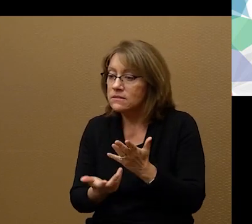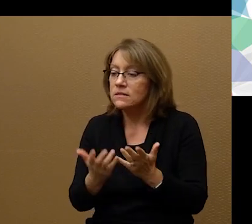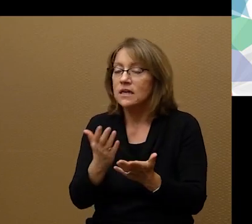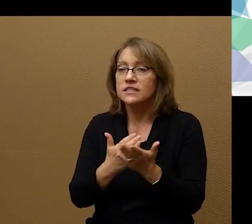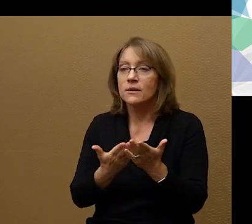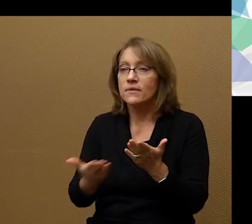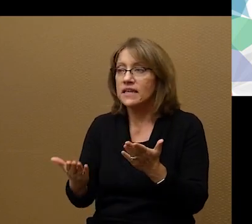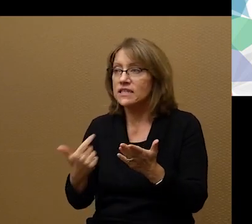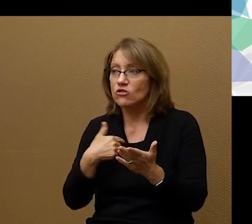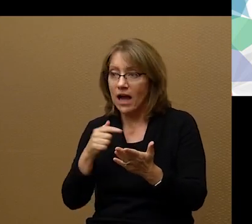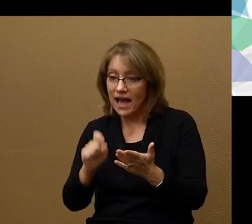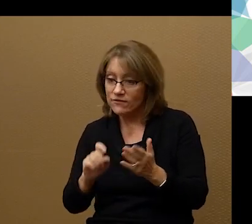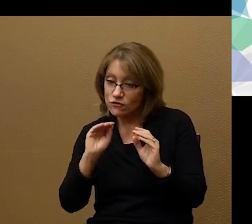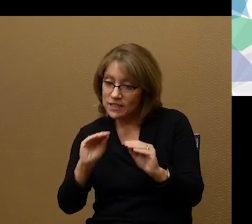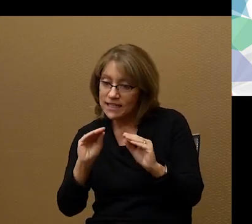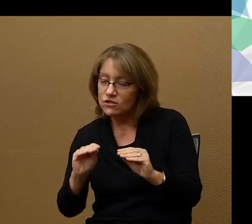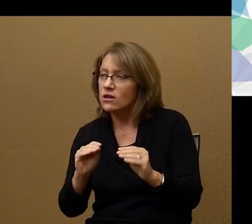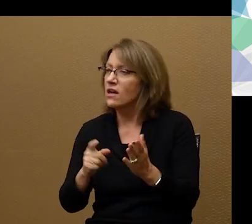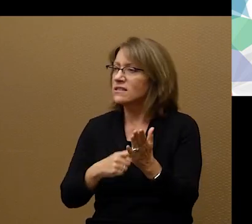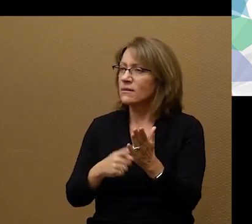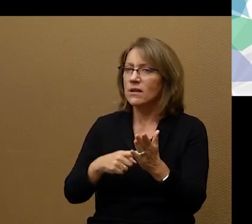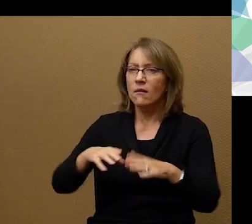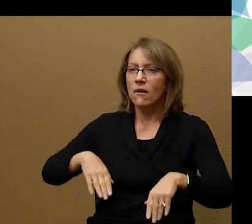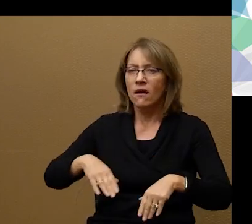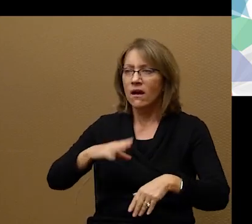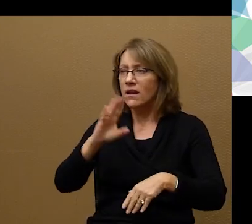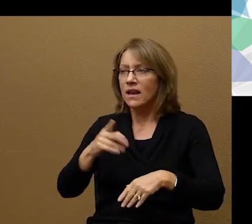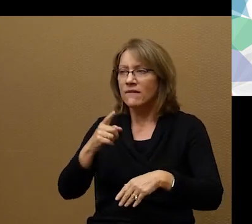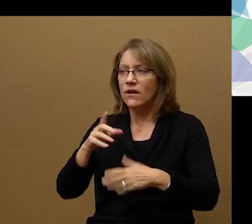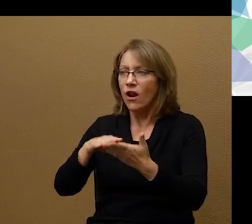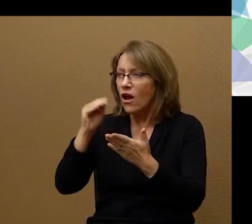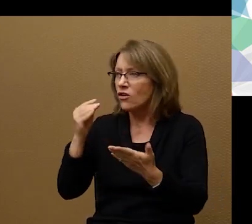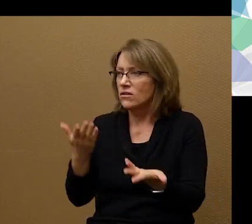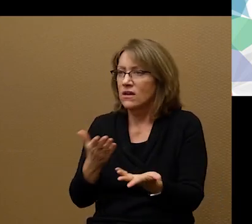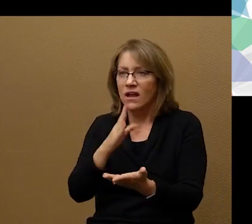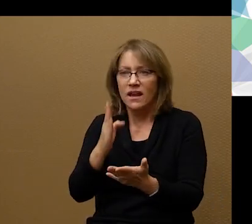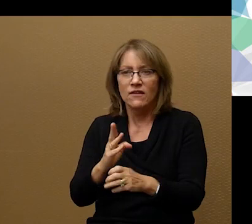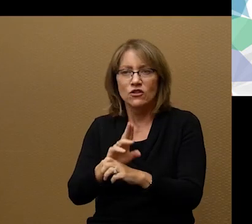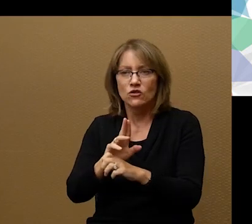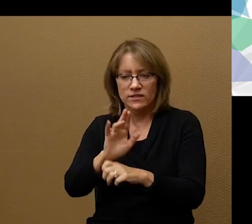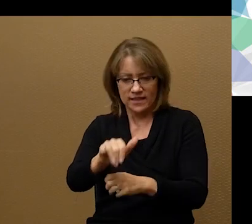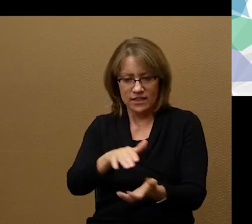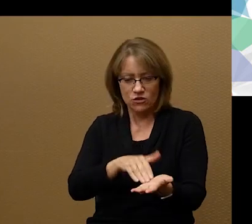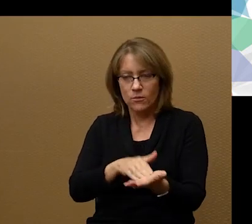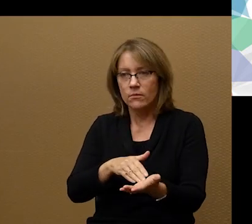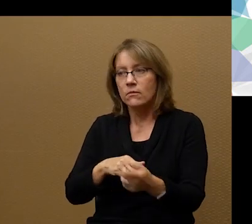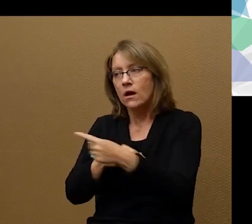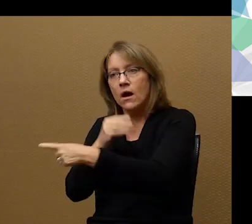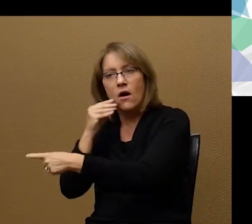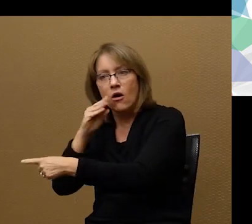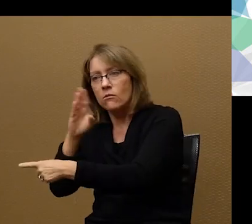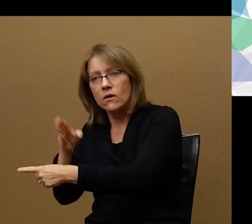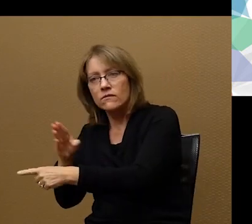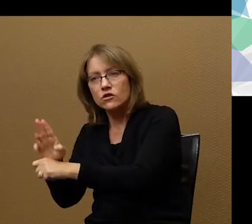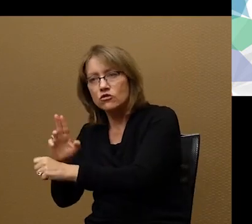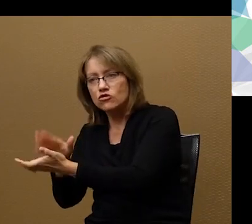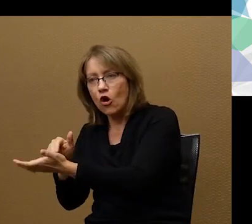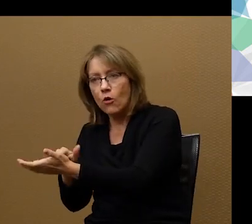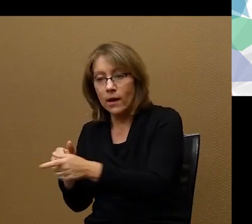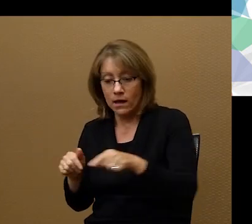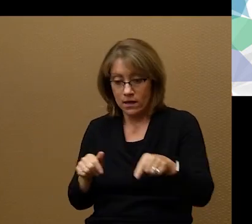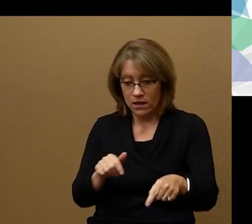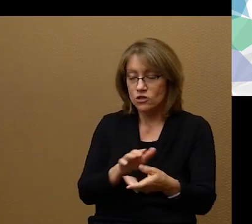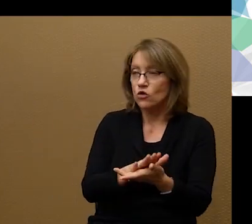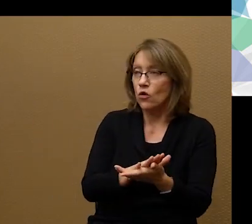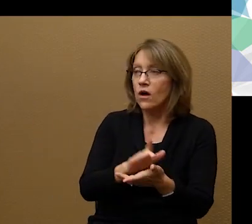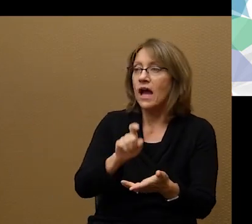be taught some of those steps? Sometimes they need to be taught to use the soap. They've never used the soap. They don't use soap at home. They have to learn how to use the soap at